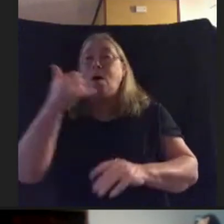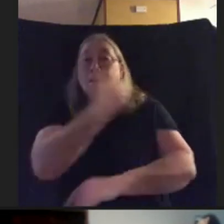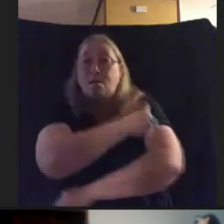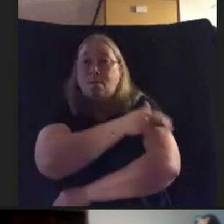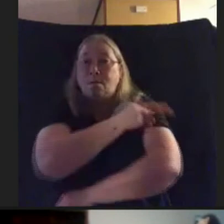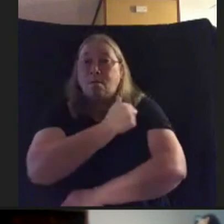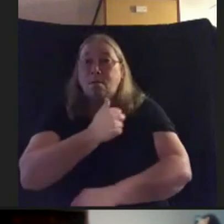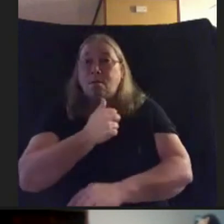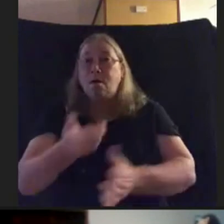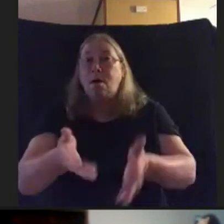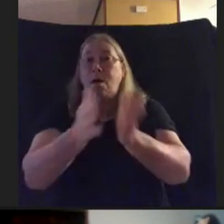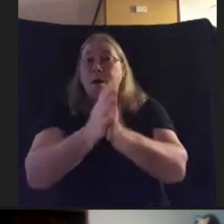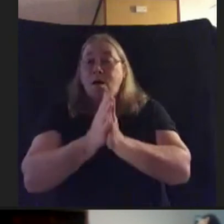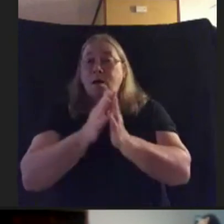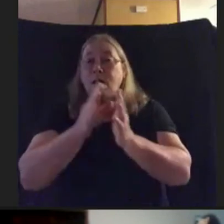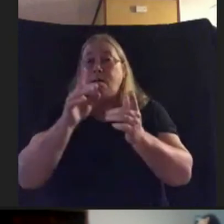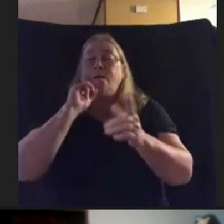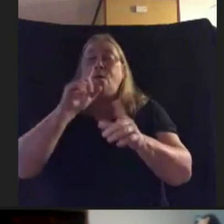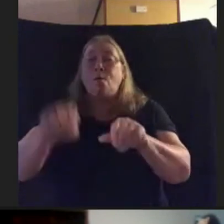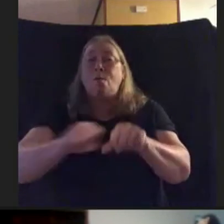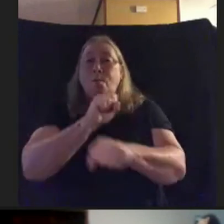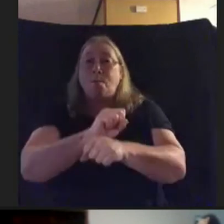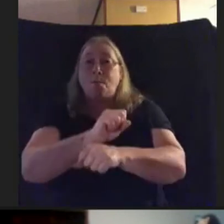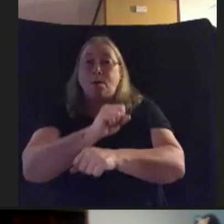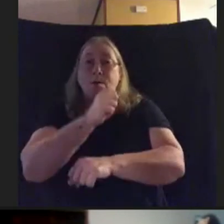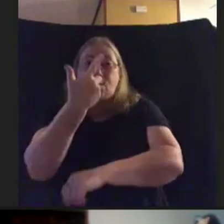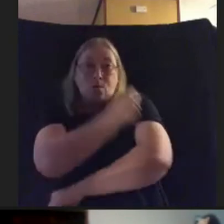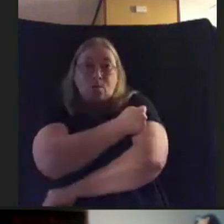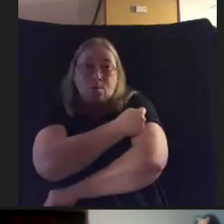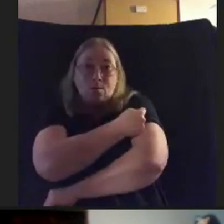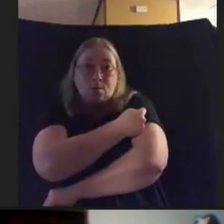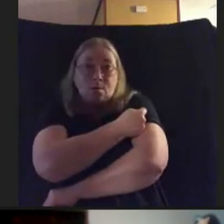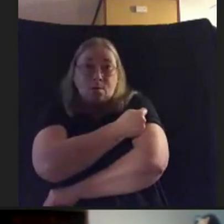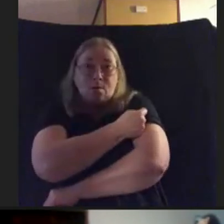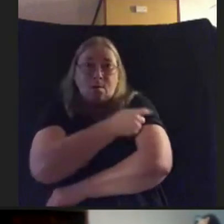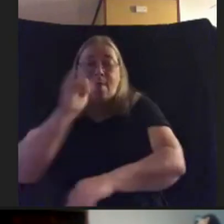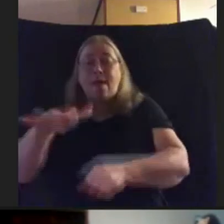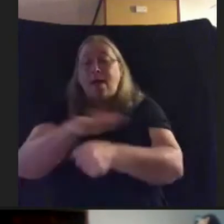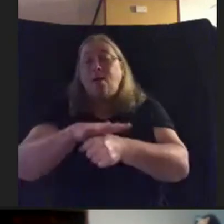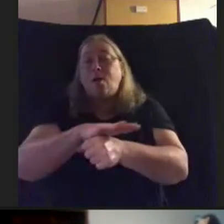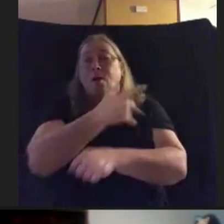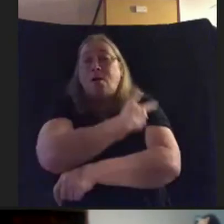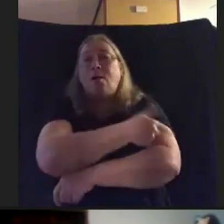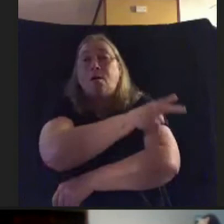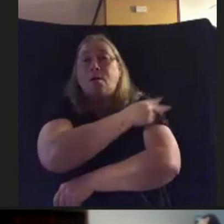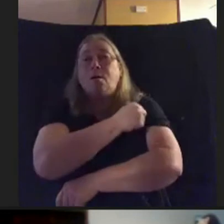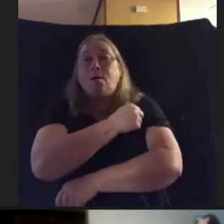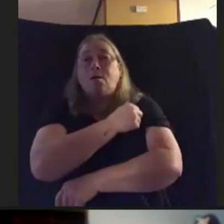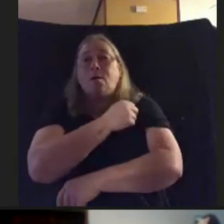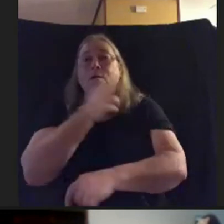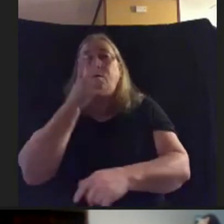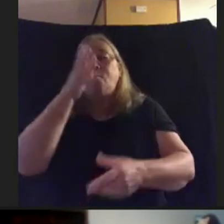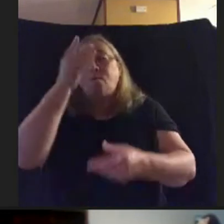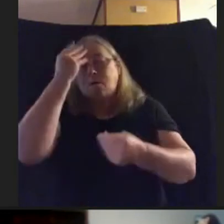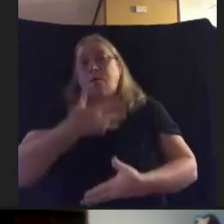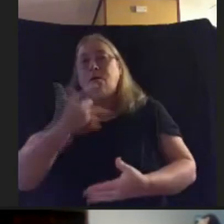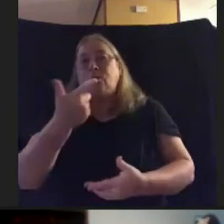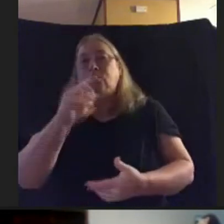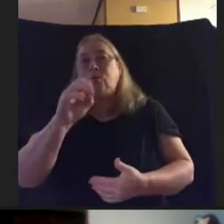to schedule shots? If they have them, I mean, the local hospitals are letting you know if they've got it. In George County, they've got